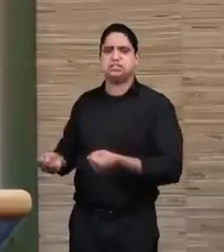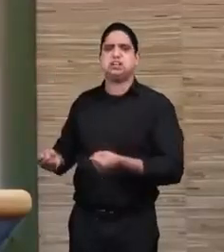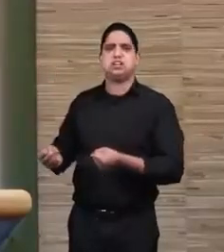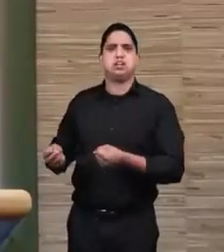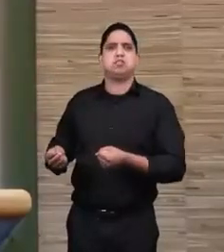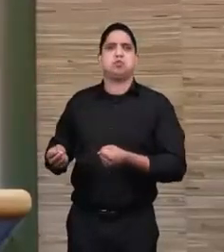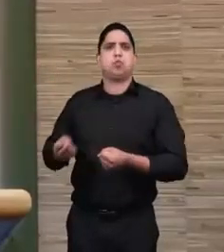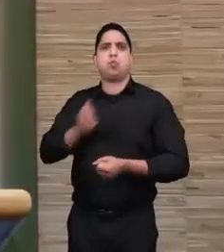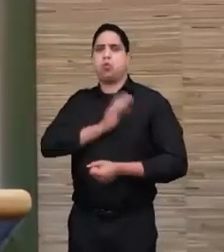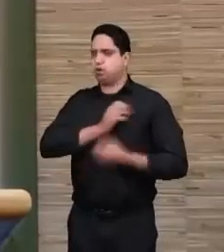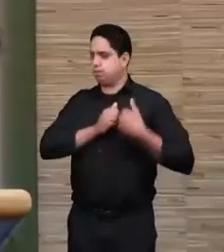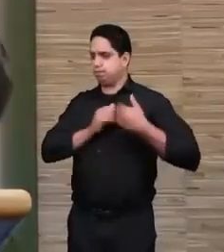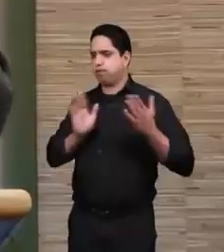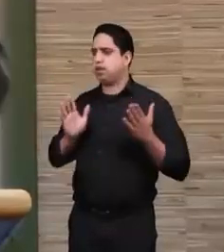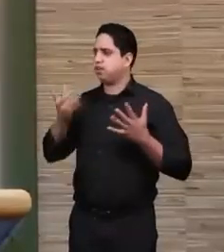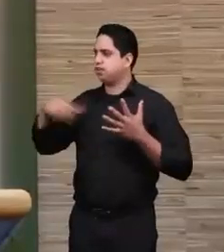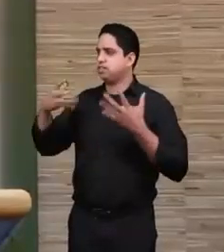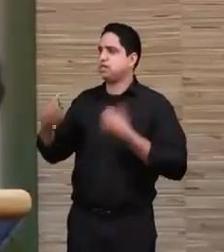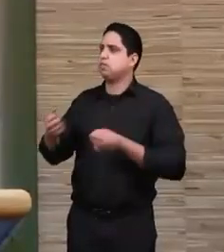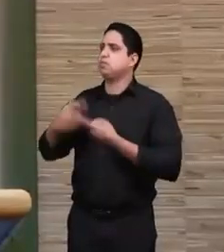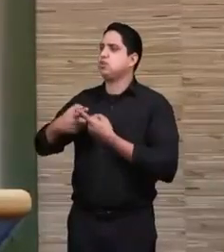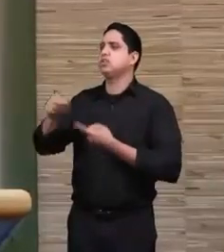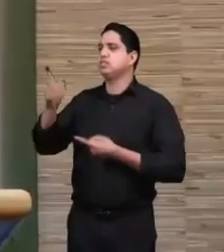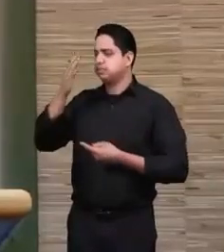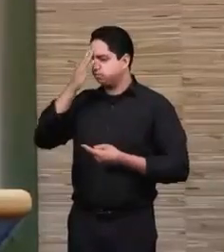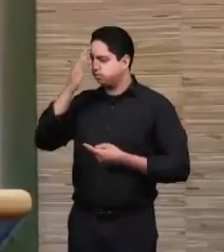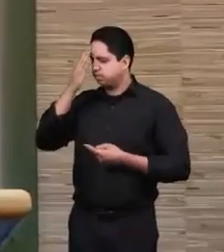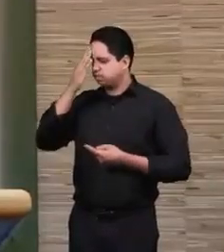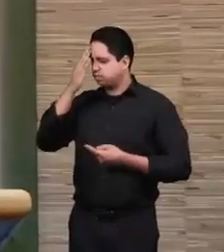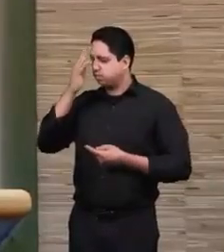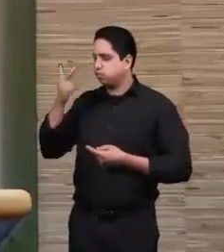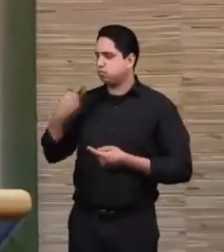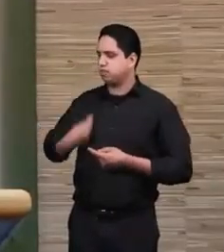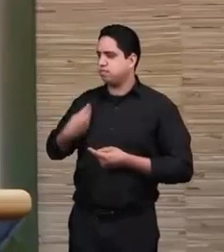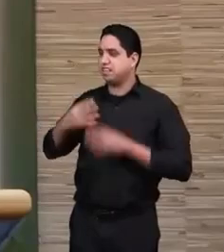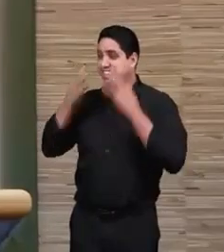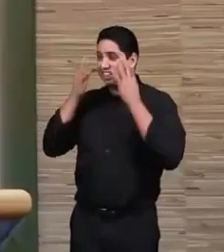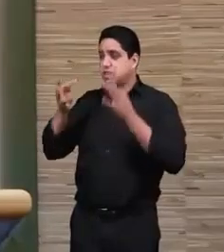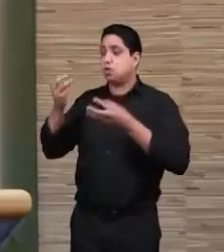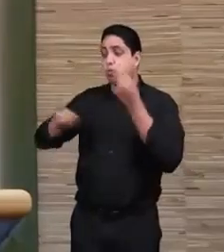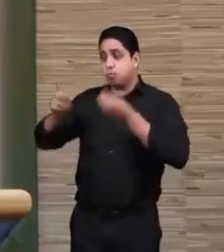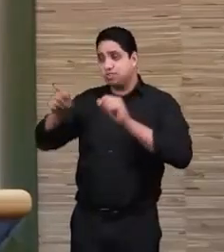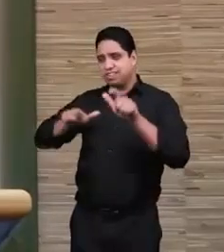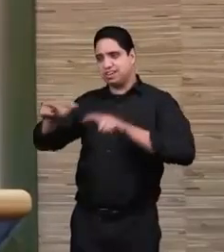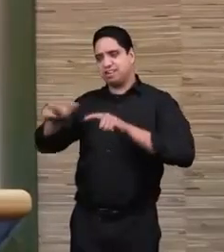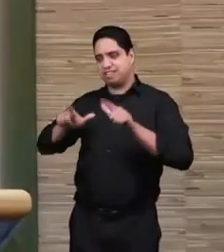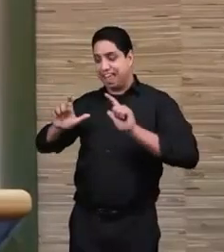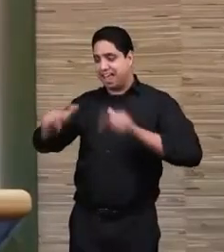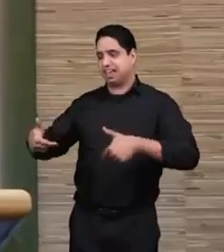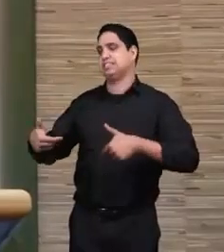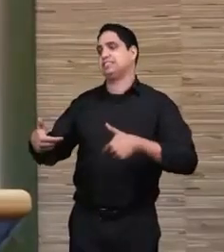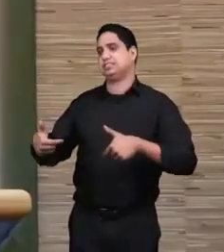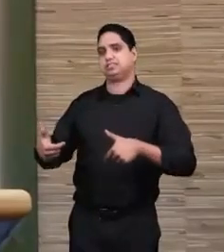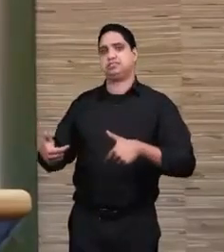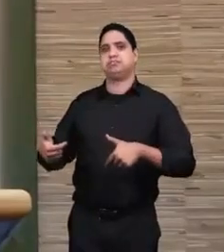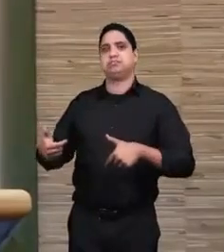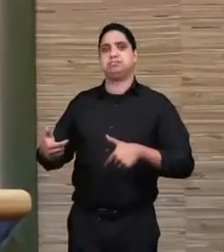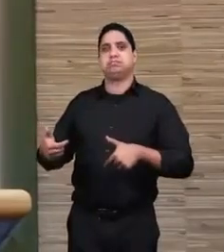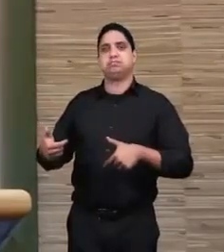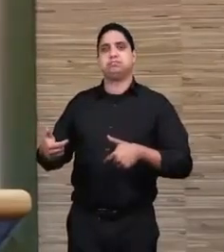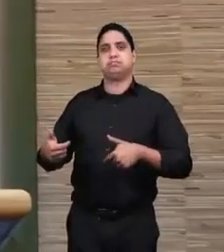open heart. We know your life, your testimony, and your way of behaving. And